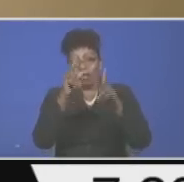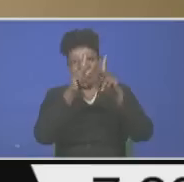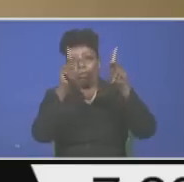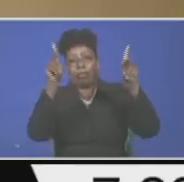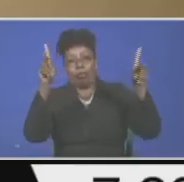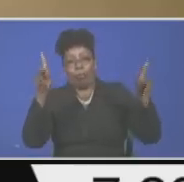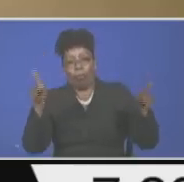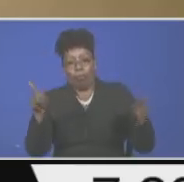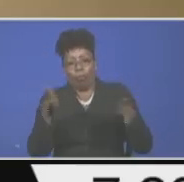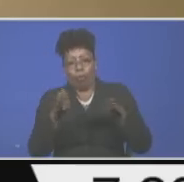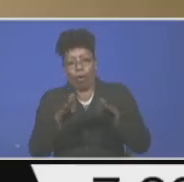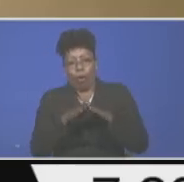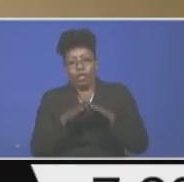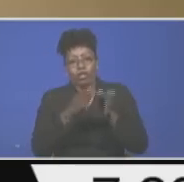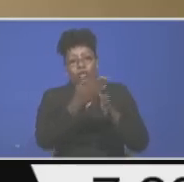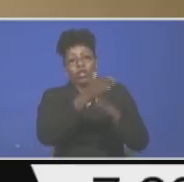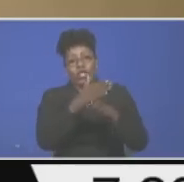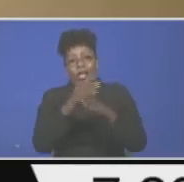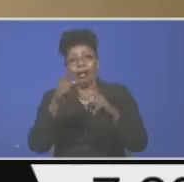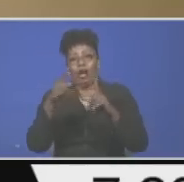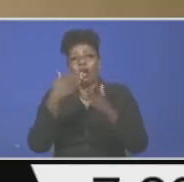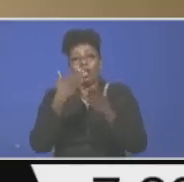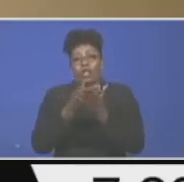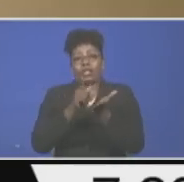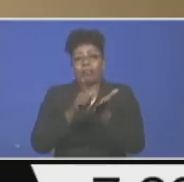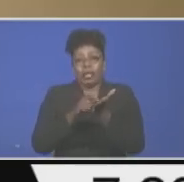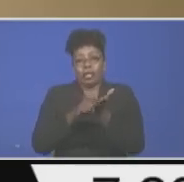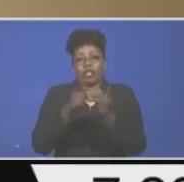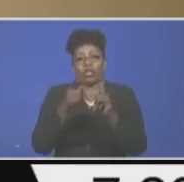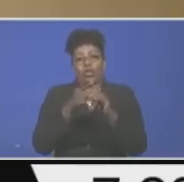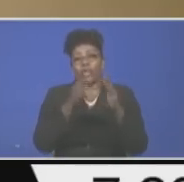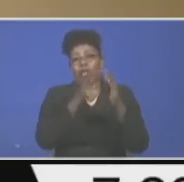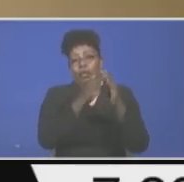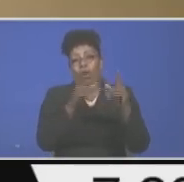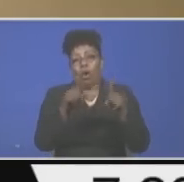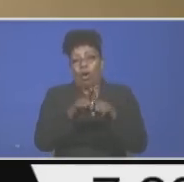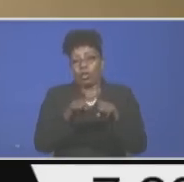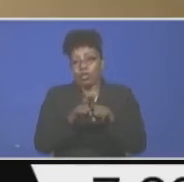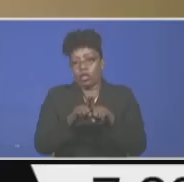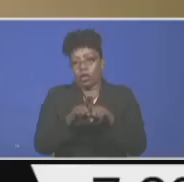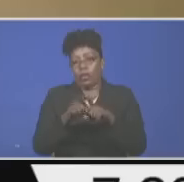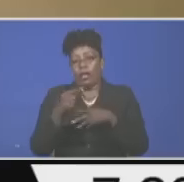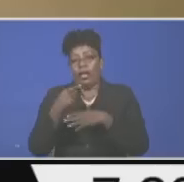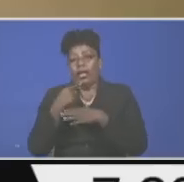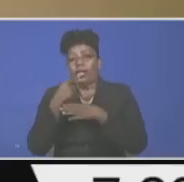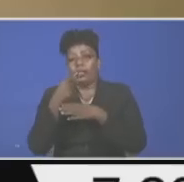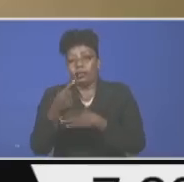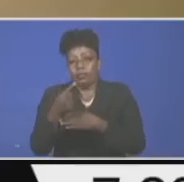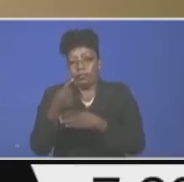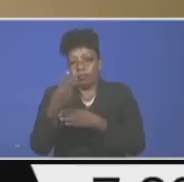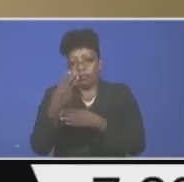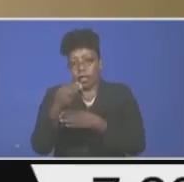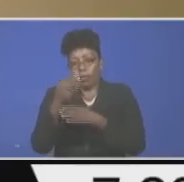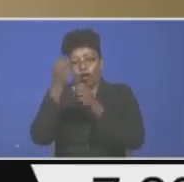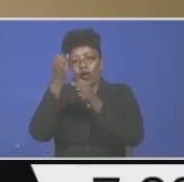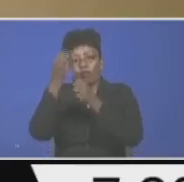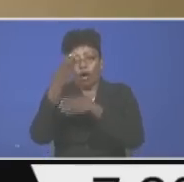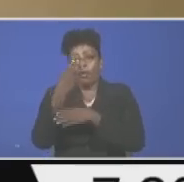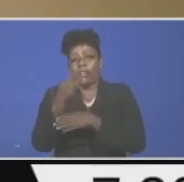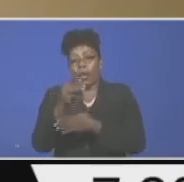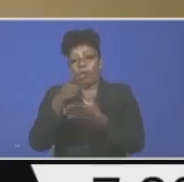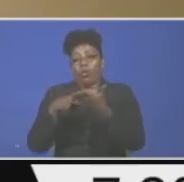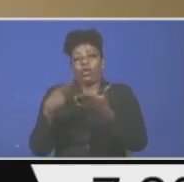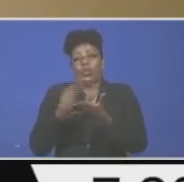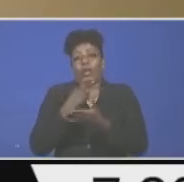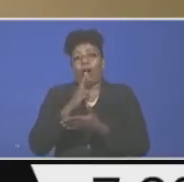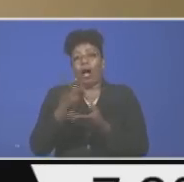positive messages to our community, and we also try to inform them as to what we're doing. And so as